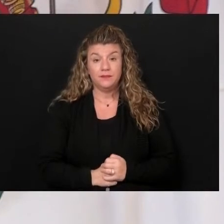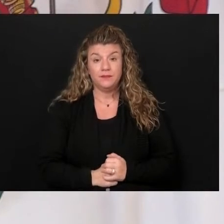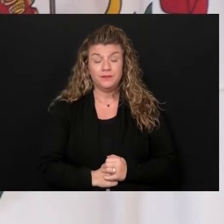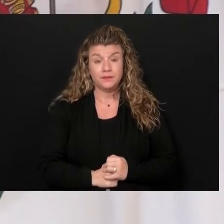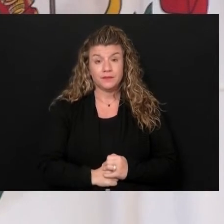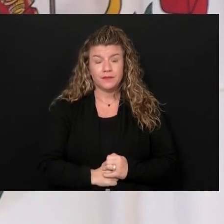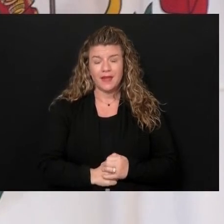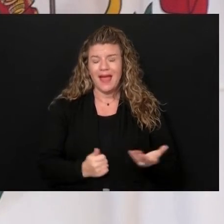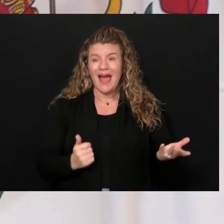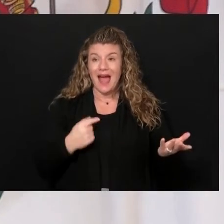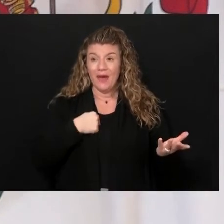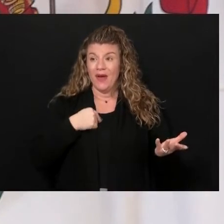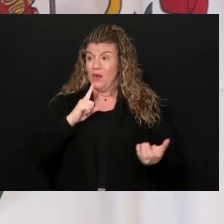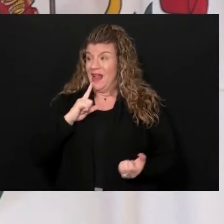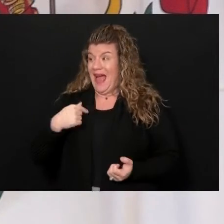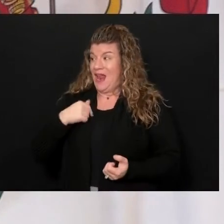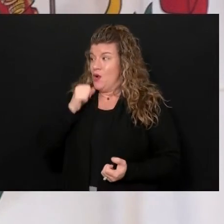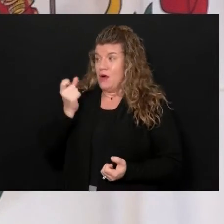I don't understand it.